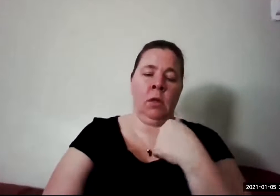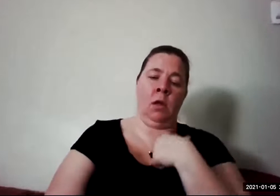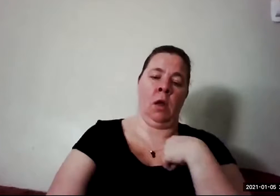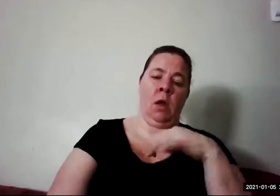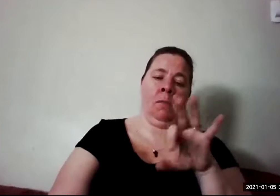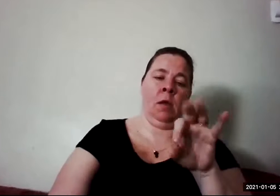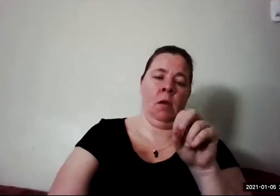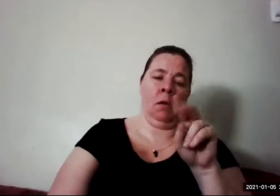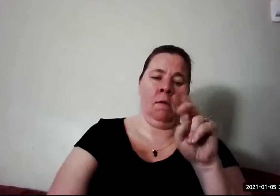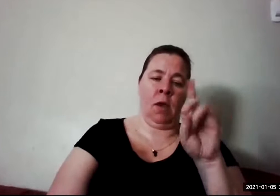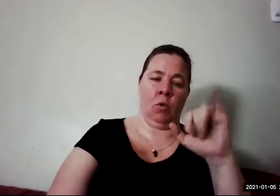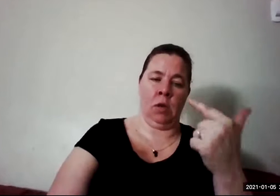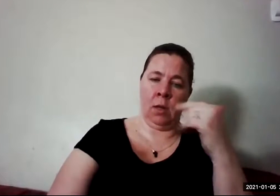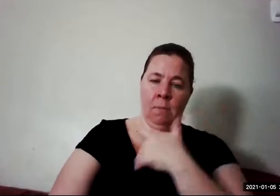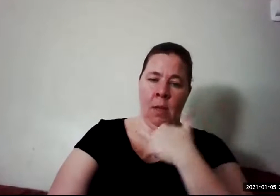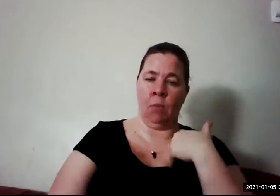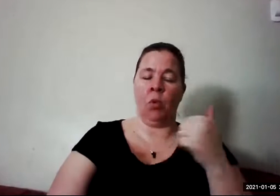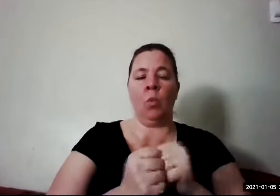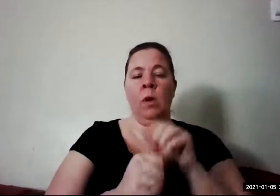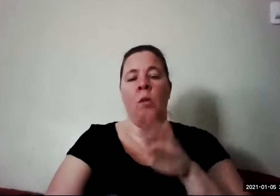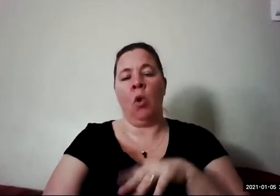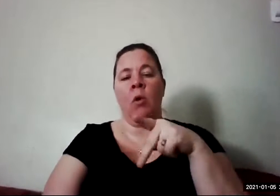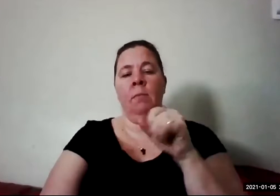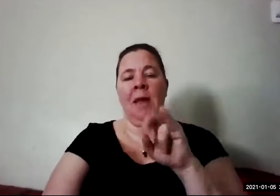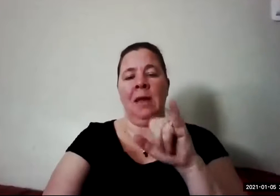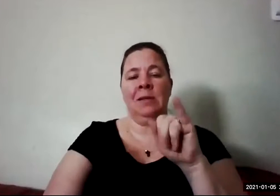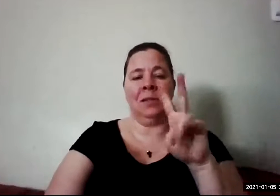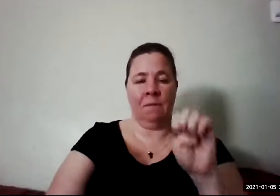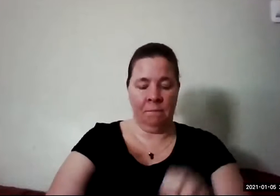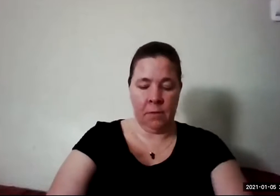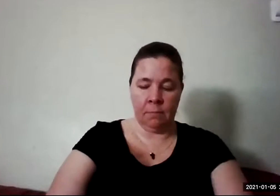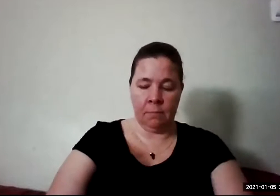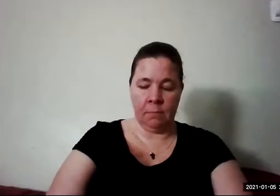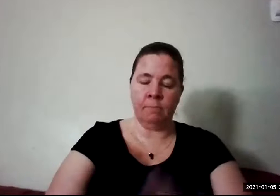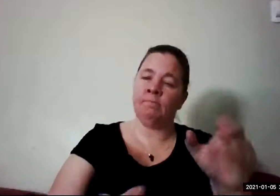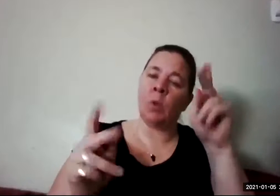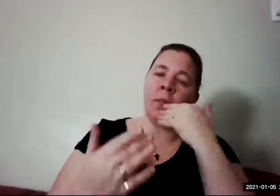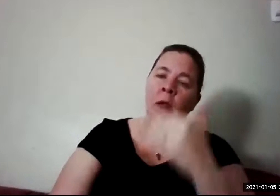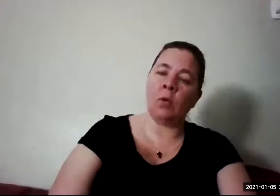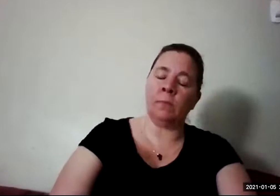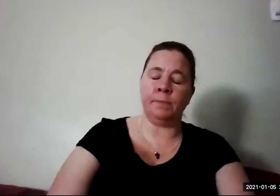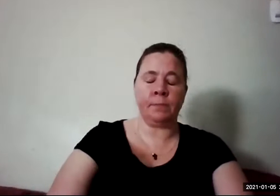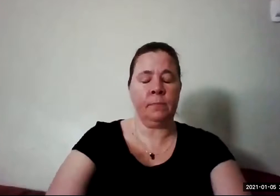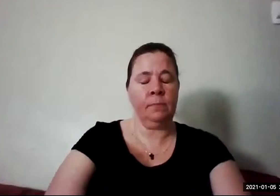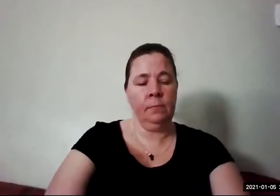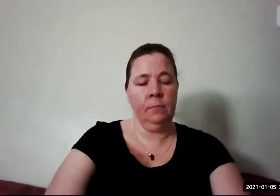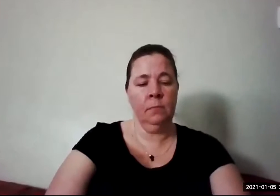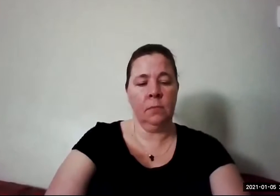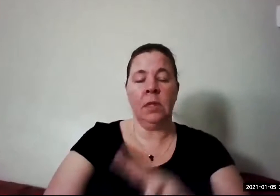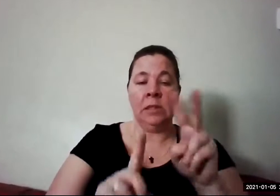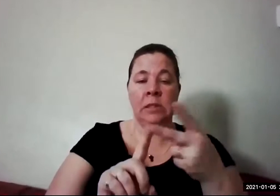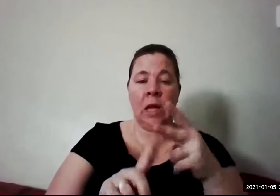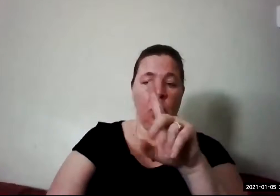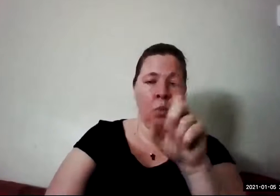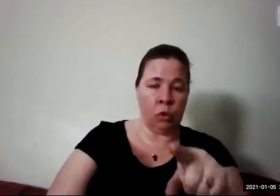with Onpassive. Okay. Okay. Okay, thank you. Pleasure. Another thing is,